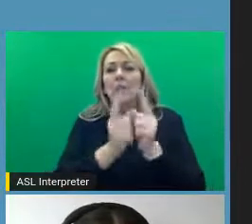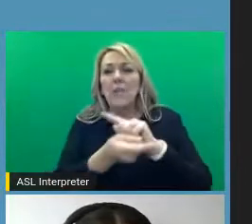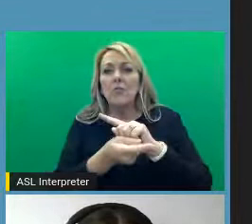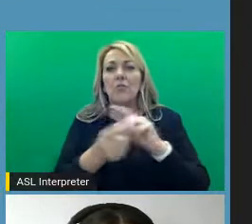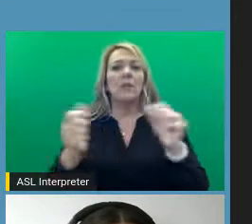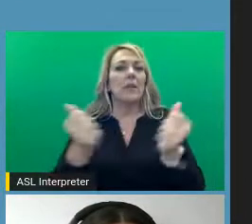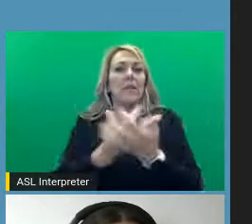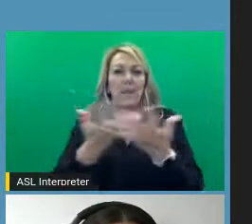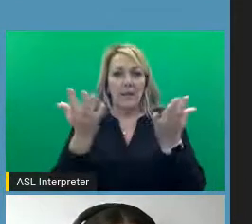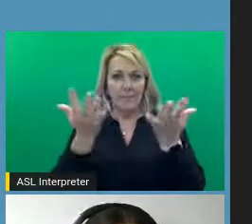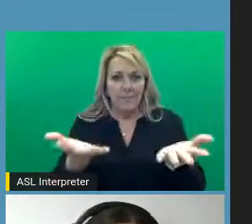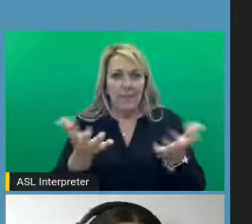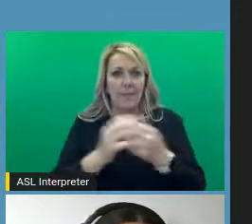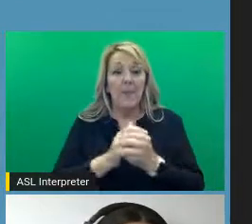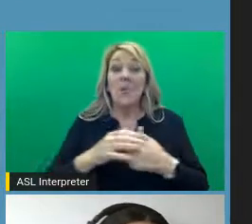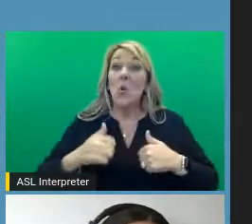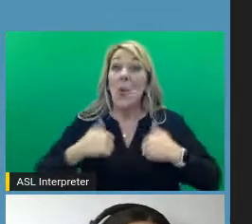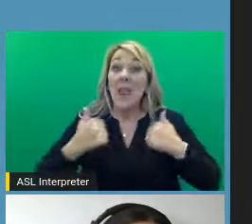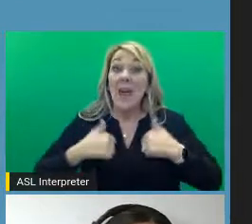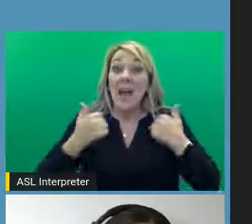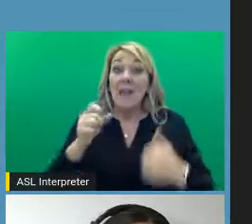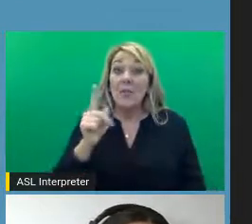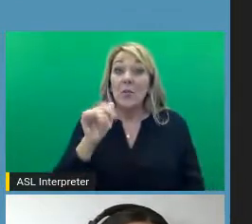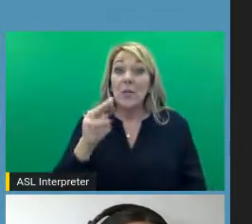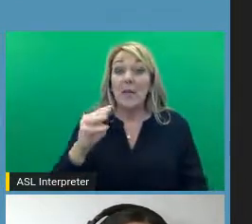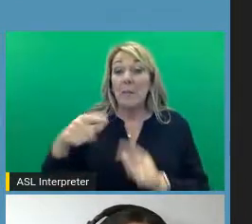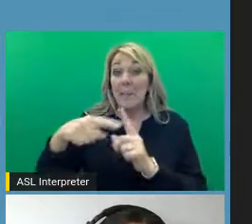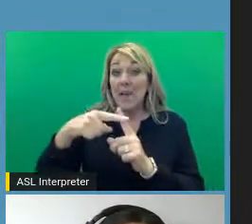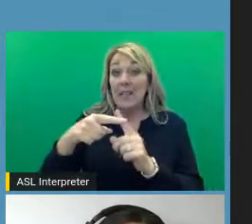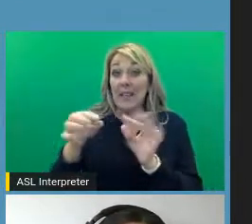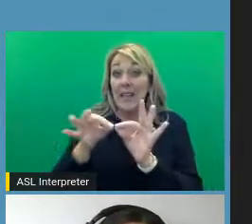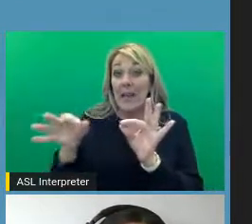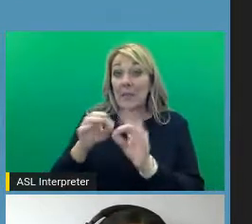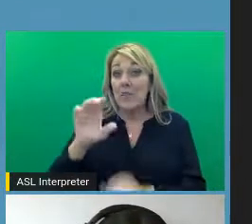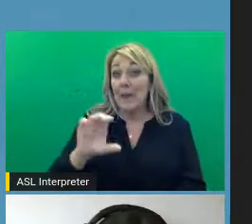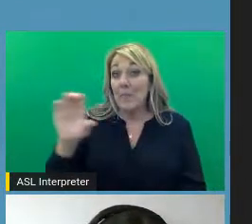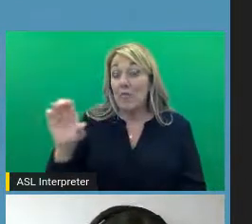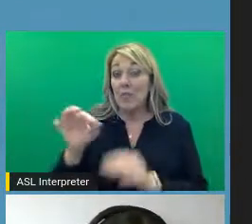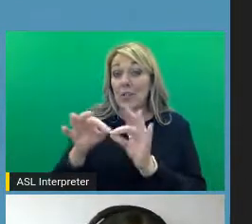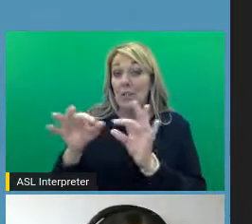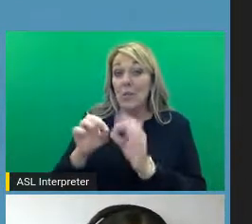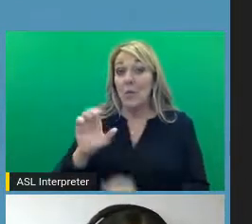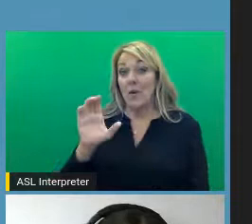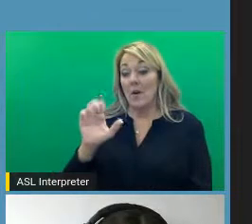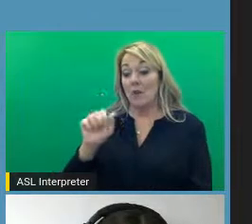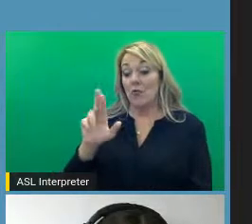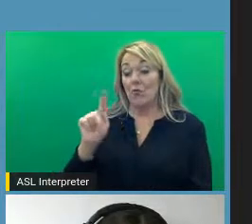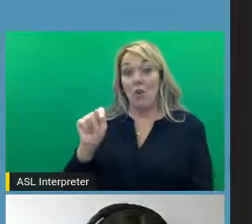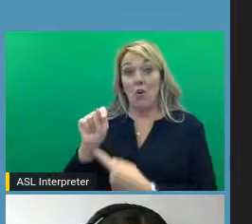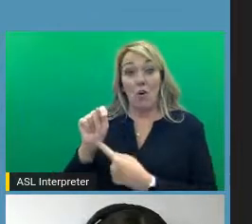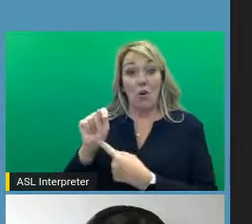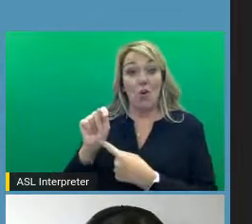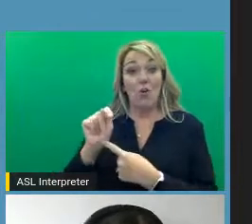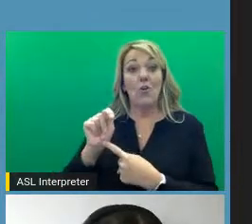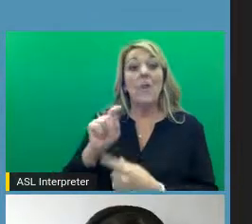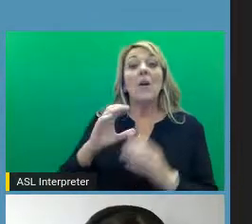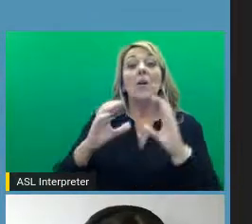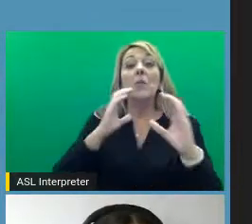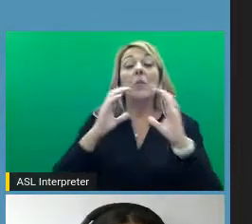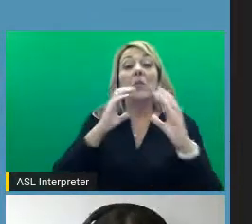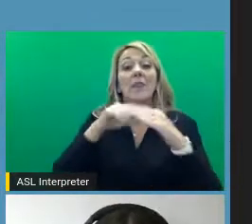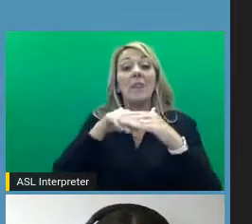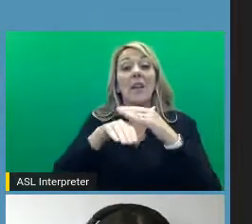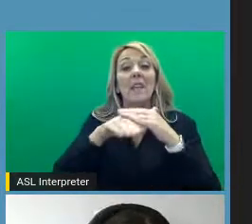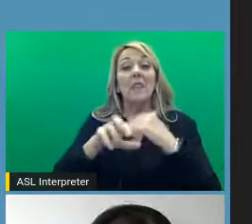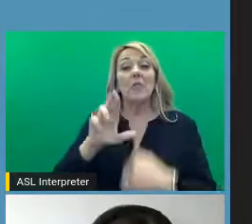Studio. Live streaming and captions. So CART, which stands for Communication